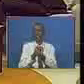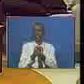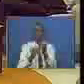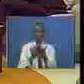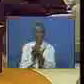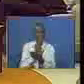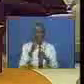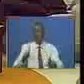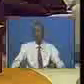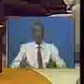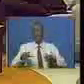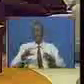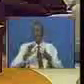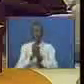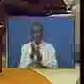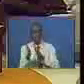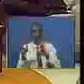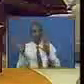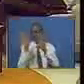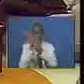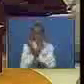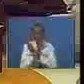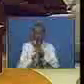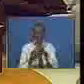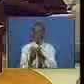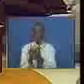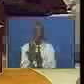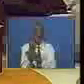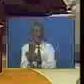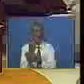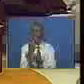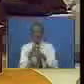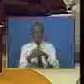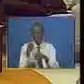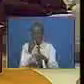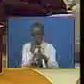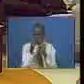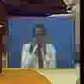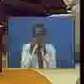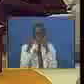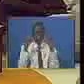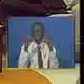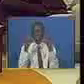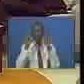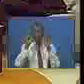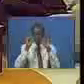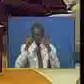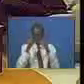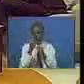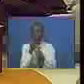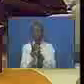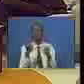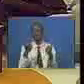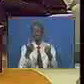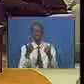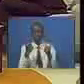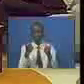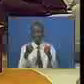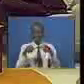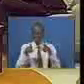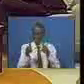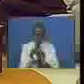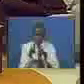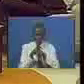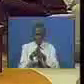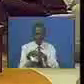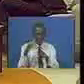so they become dark when they go out now these people are able to keep their eyes open they are able to and we I'm also seeing that yeah it